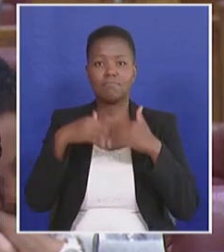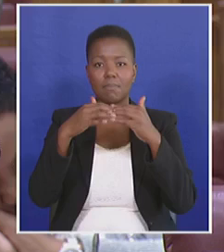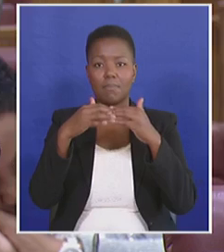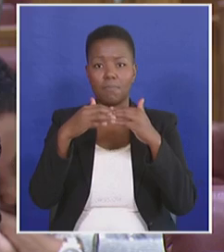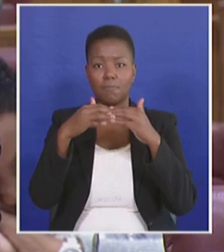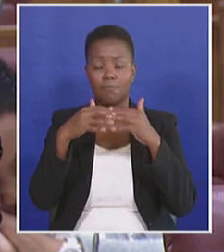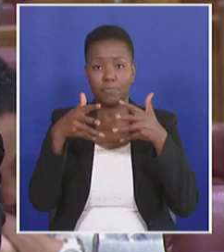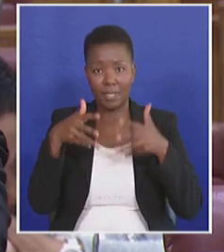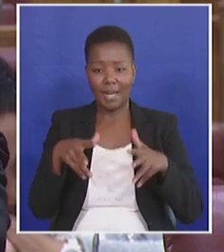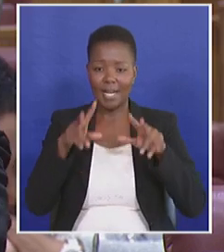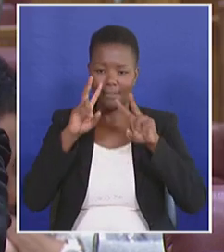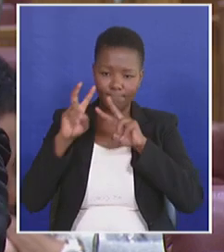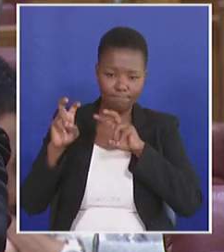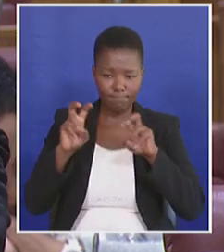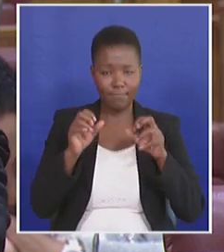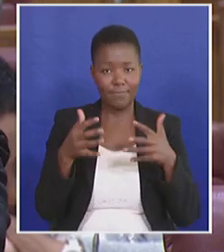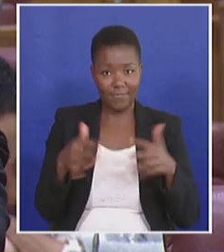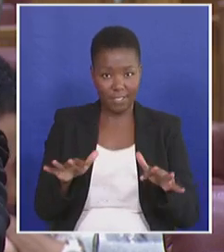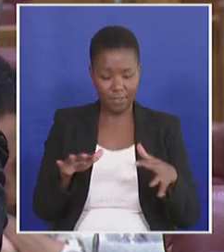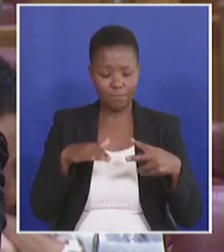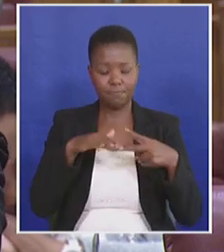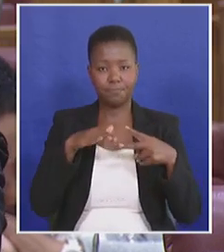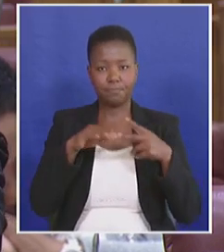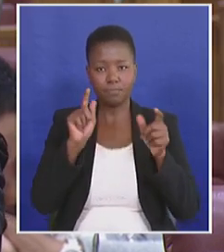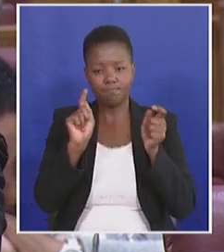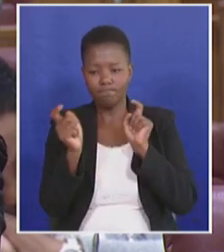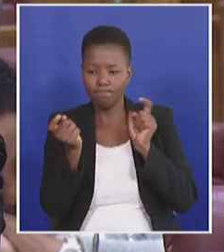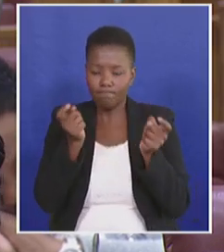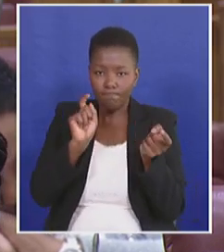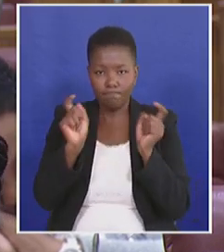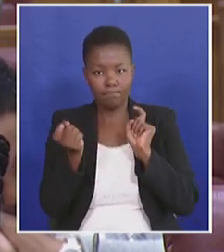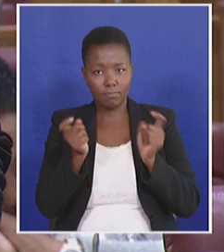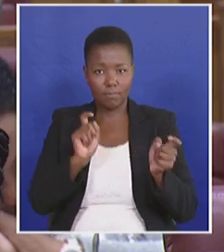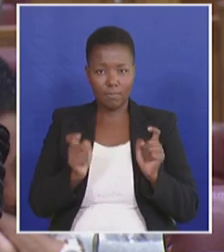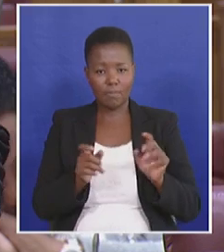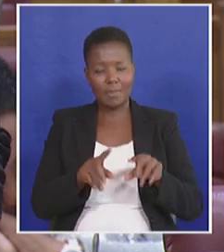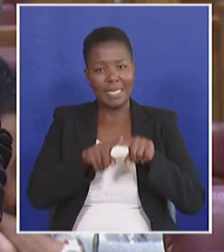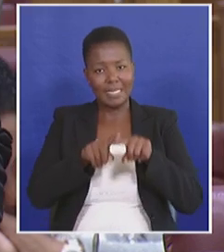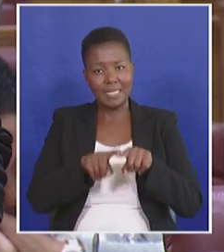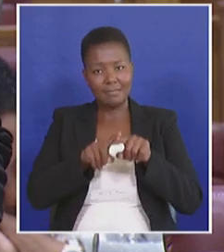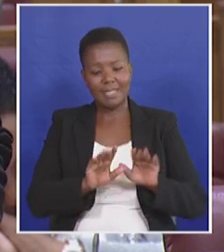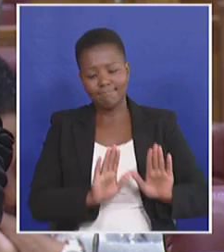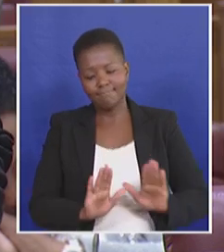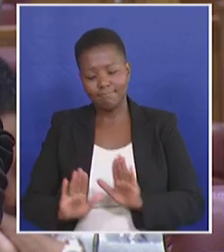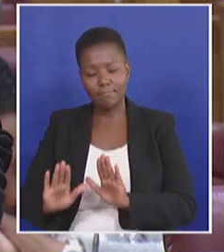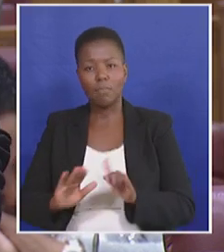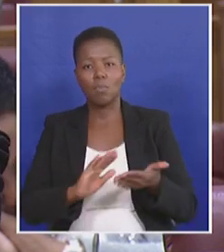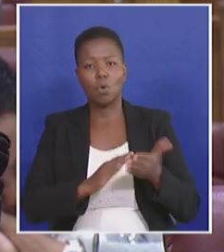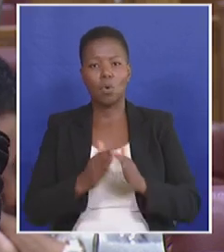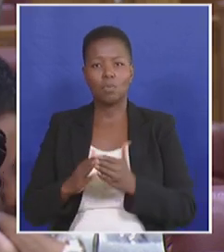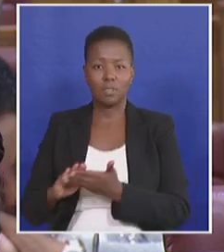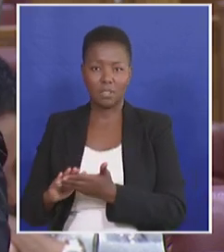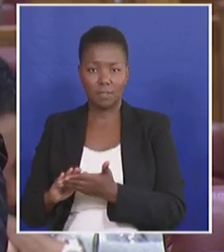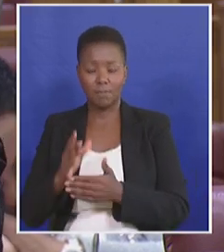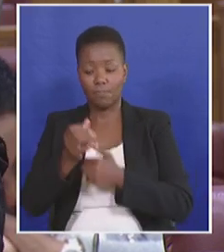already tested, and adjustable according to locality dynamics and variables.